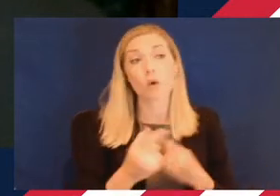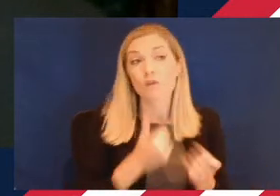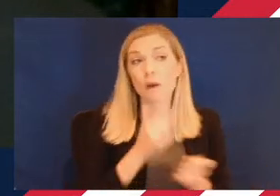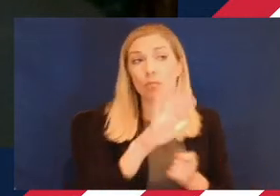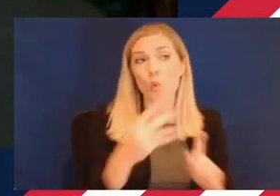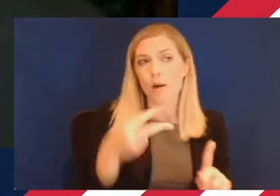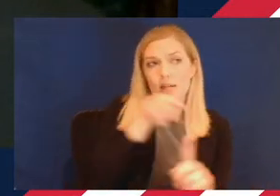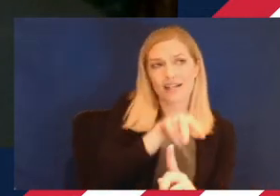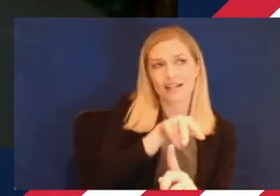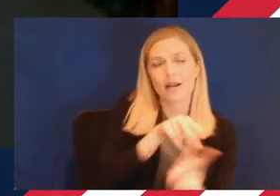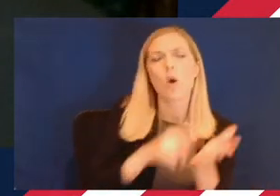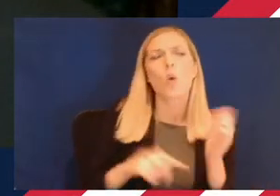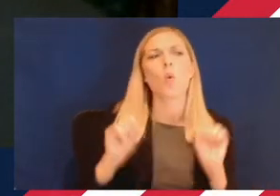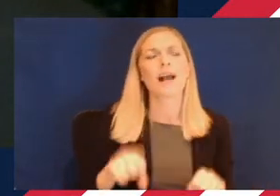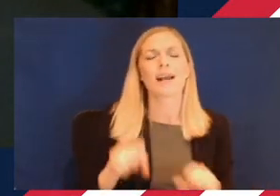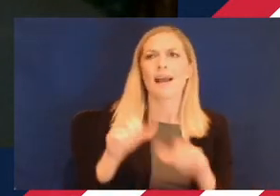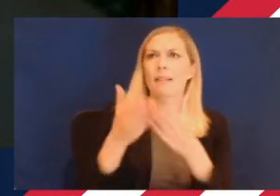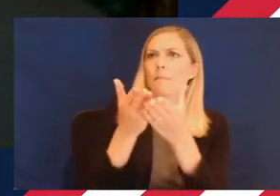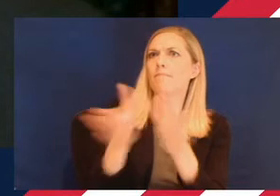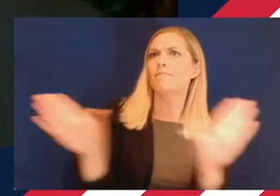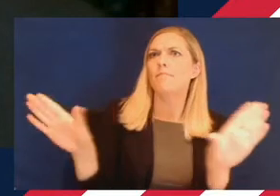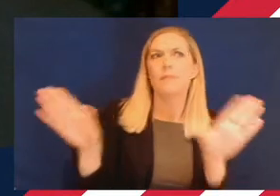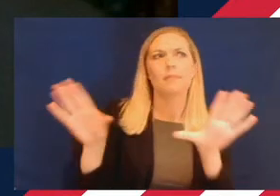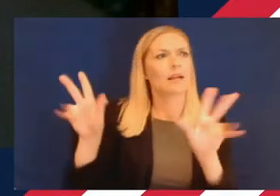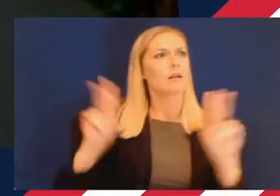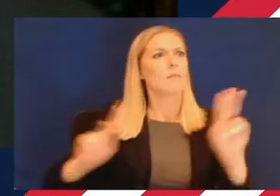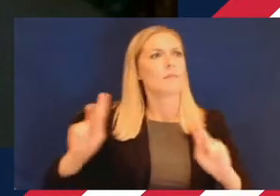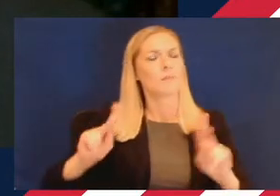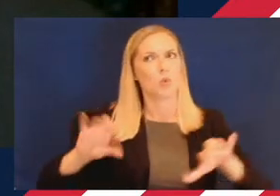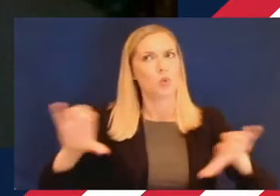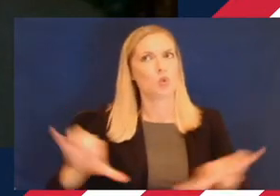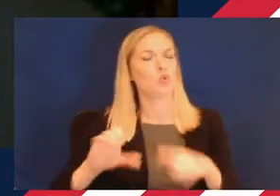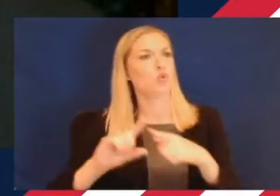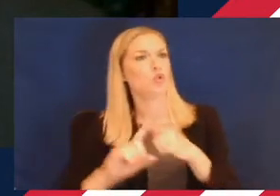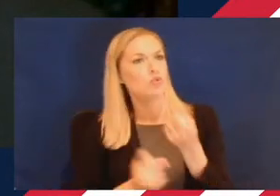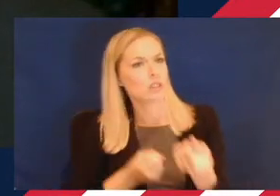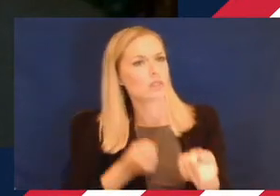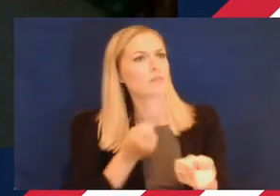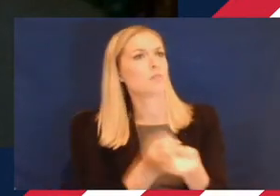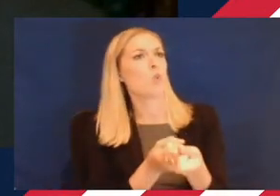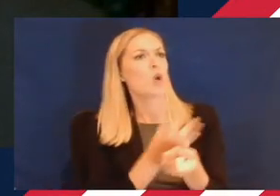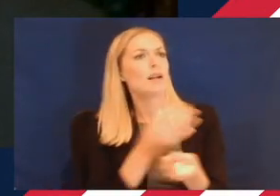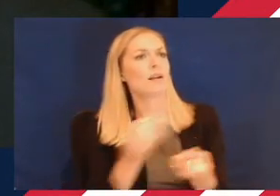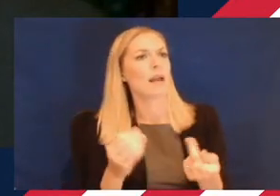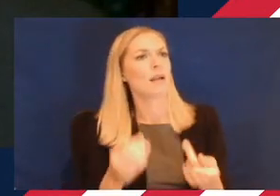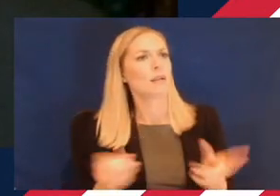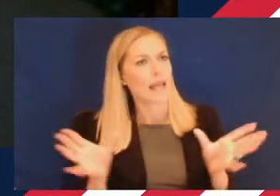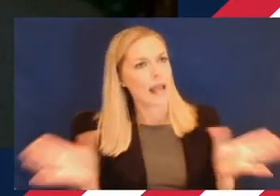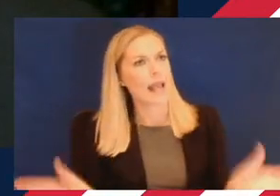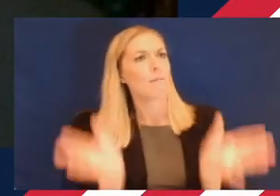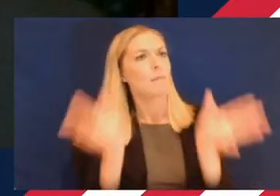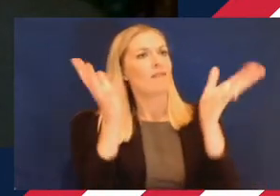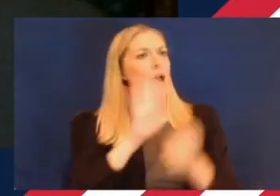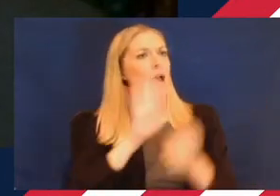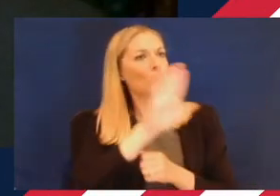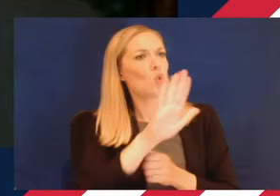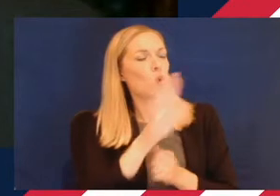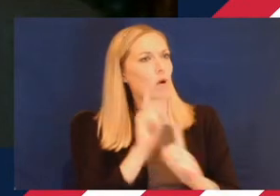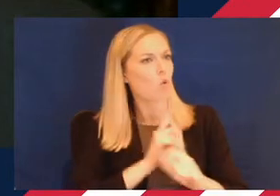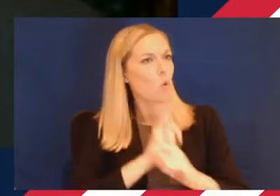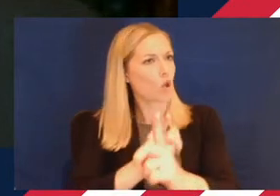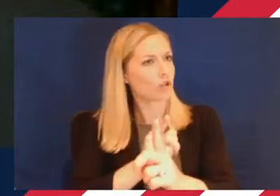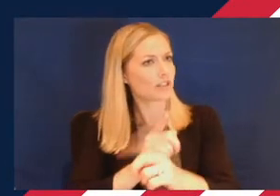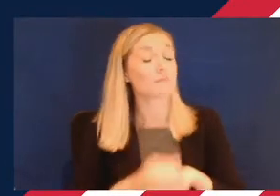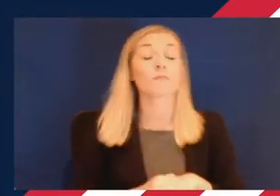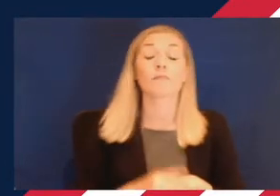to engage, to provide support and amplify these initiatives? Well, one idea will be